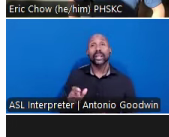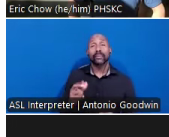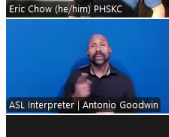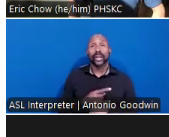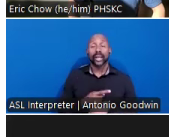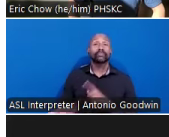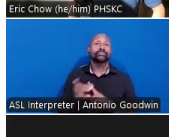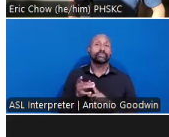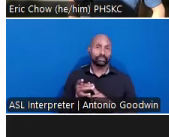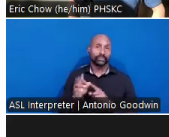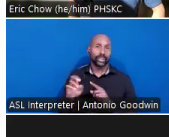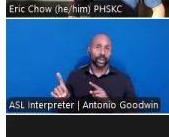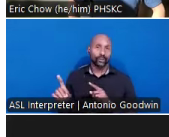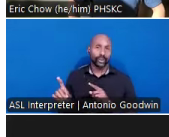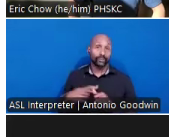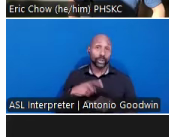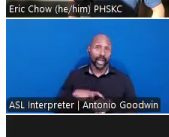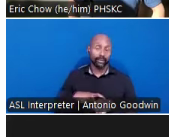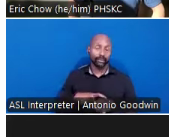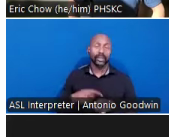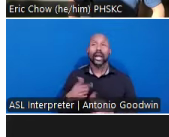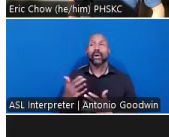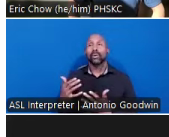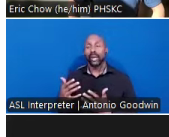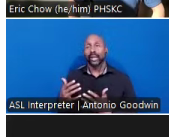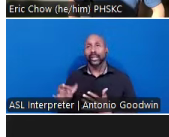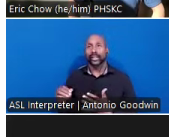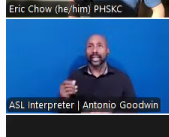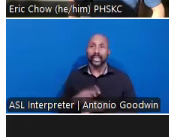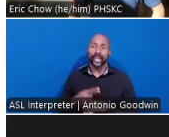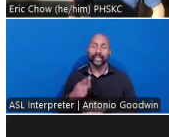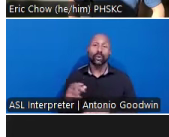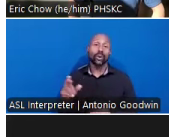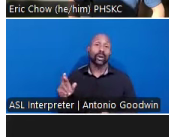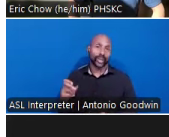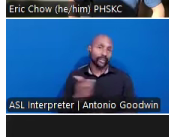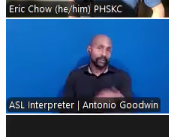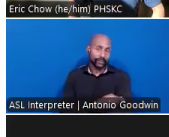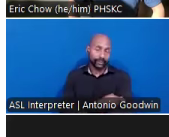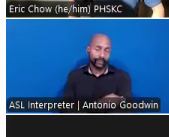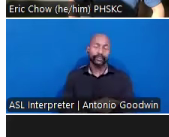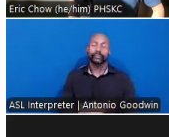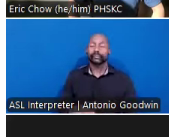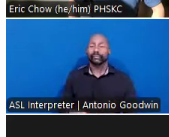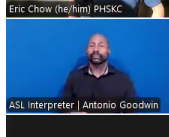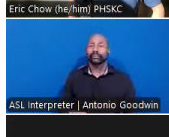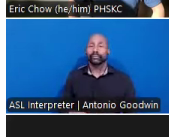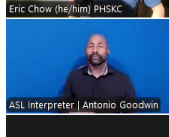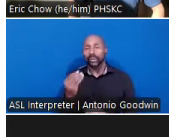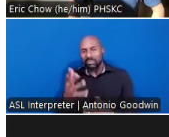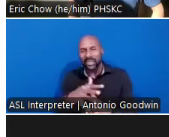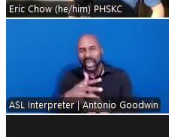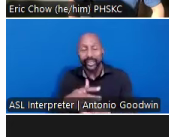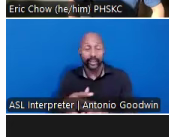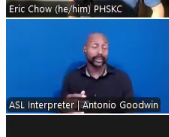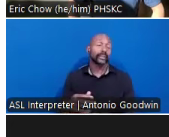I waited the 90 days to get revaccinated. For some reference, I had had all my vaccines and boosters up until